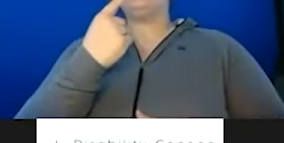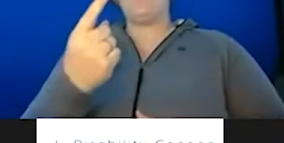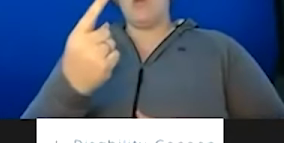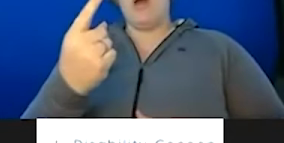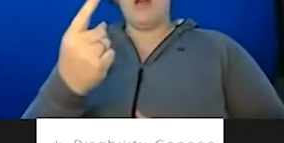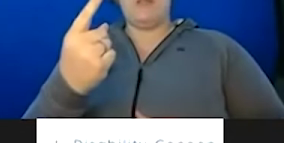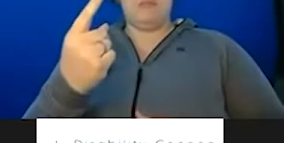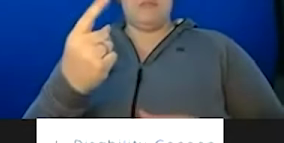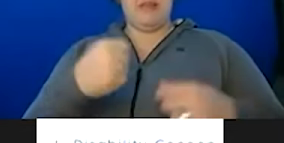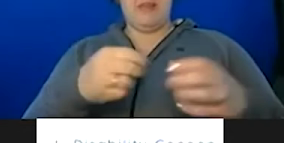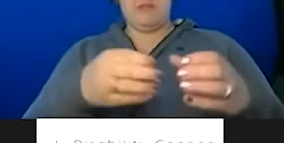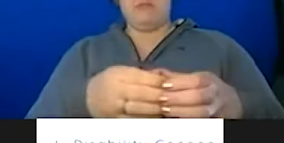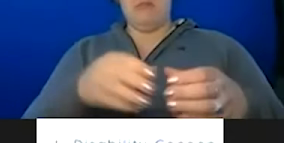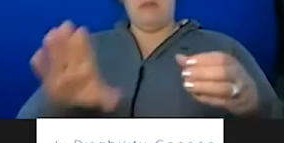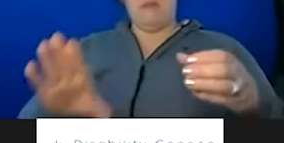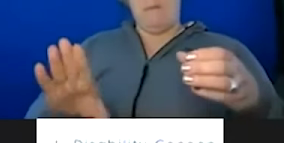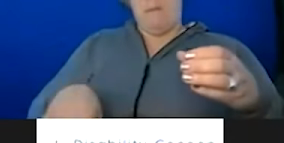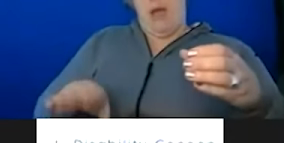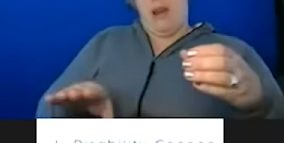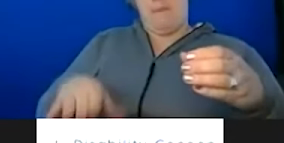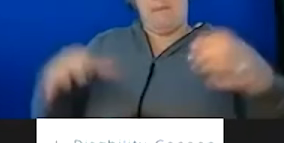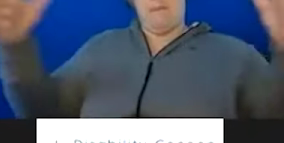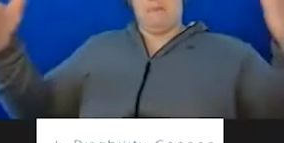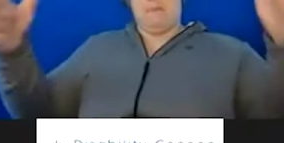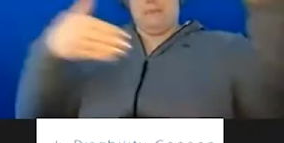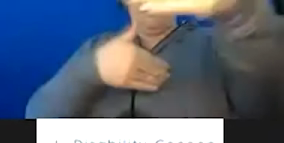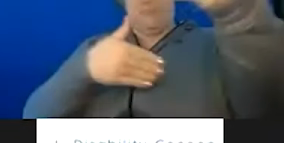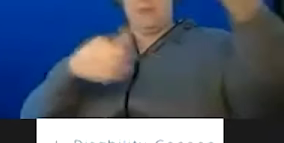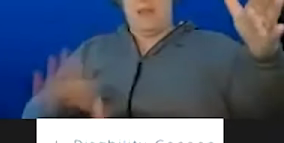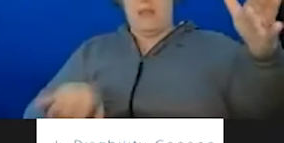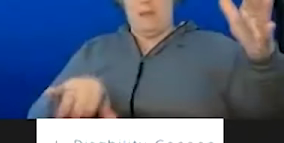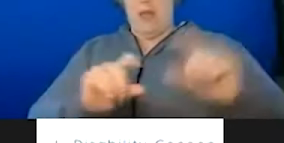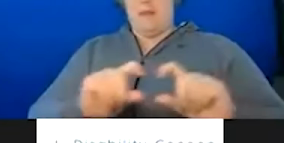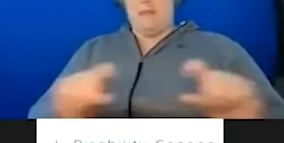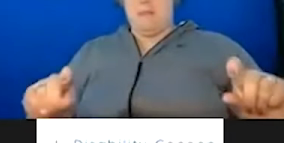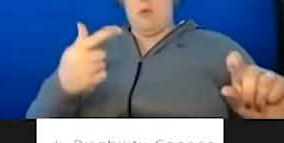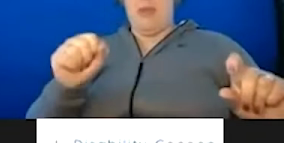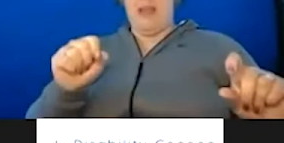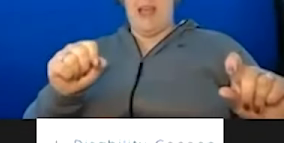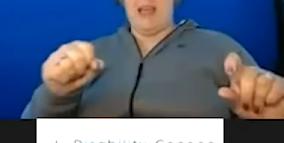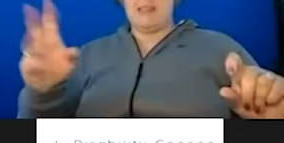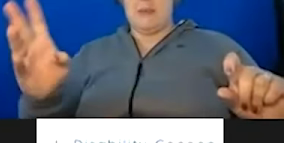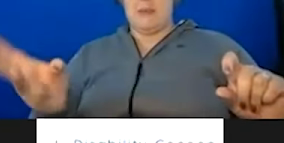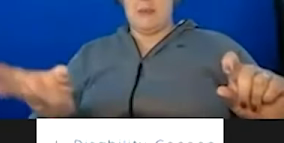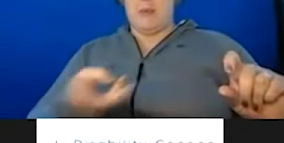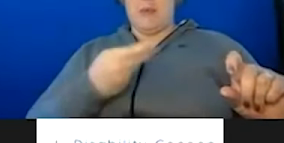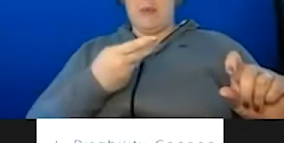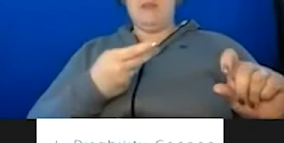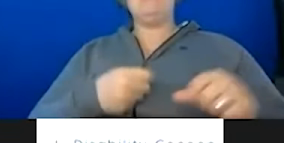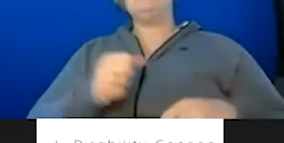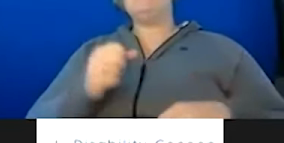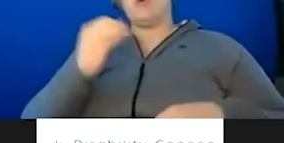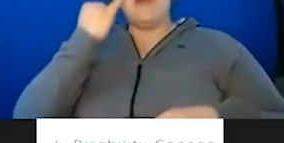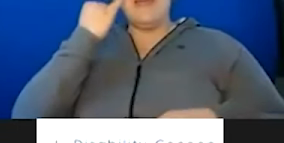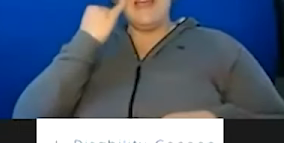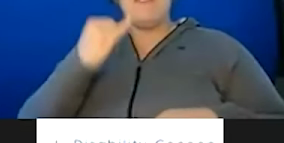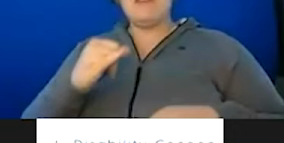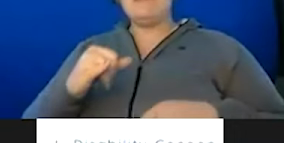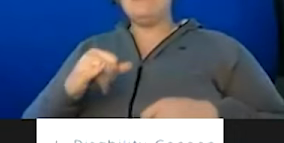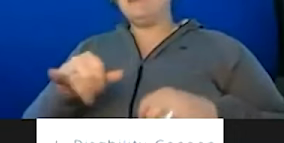stove, and that's going to be able to sense any gas leaks at that level. The second sensor